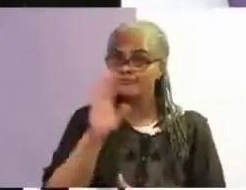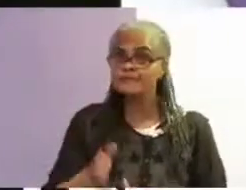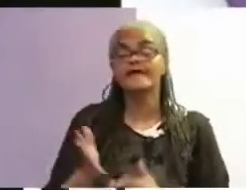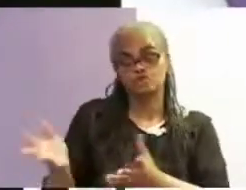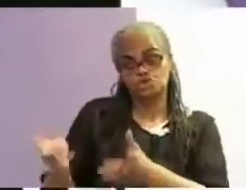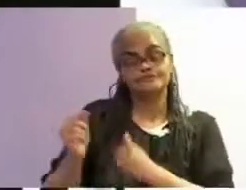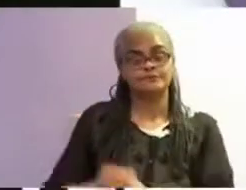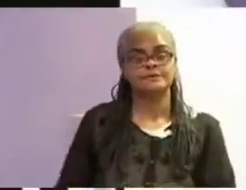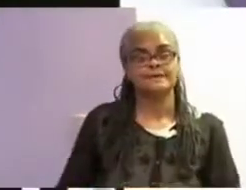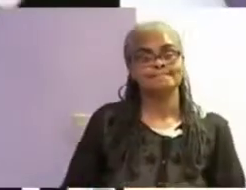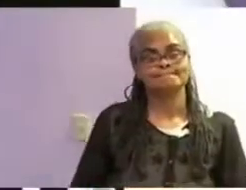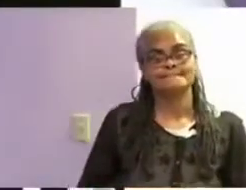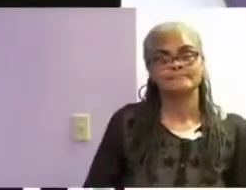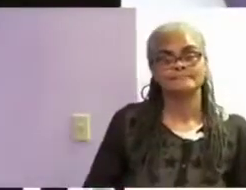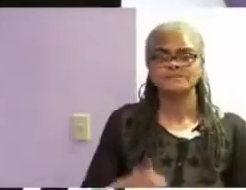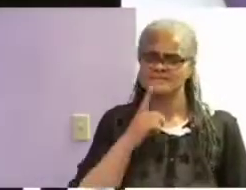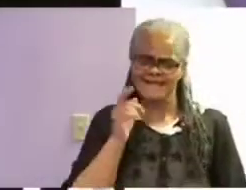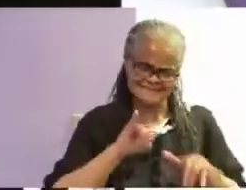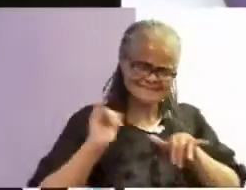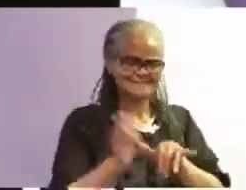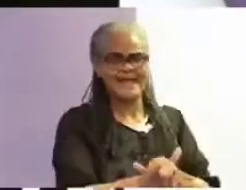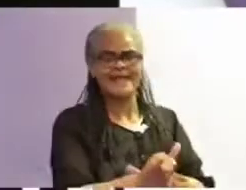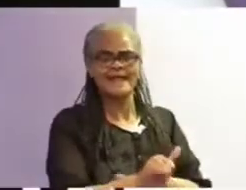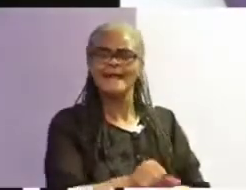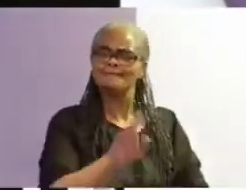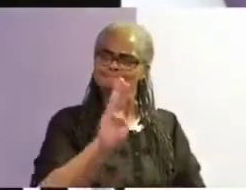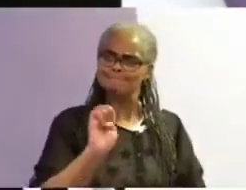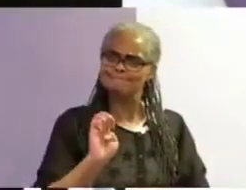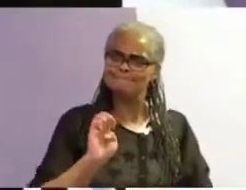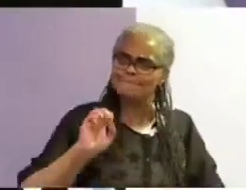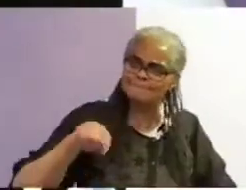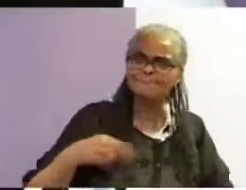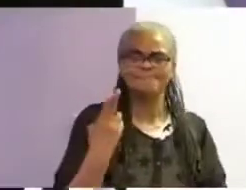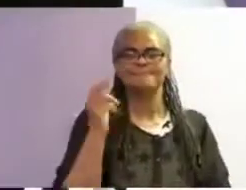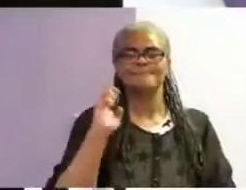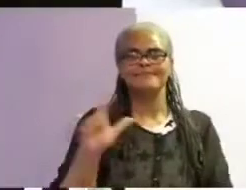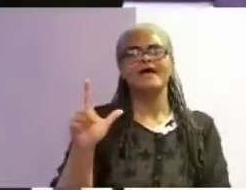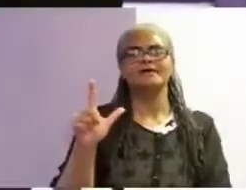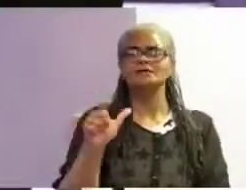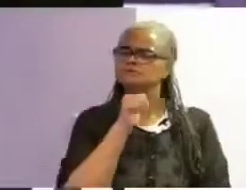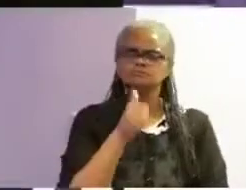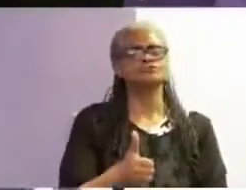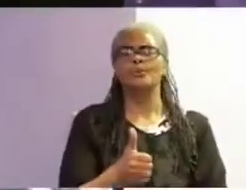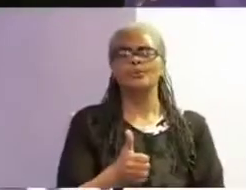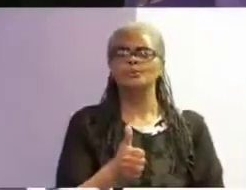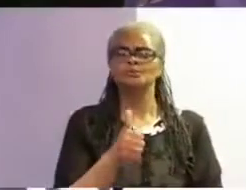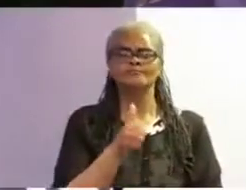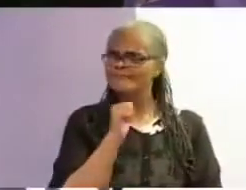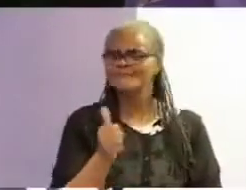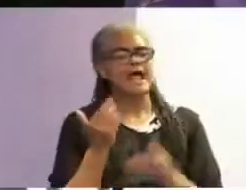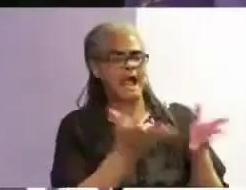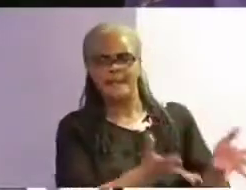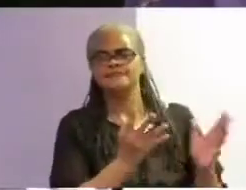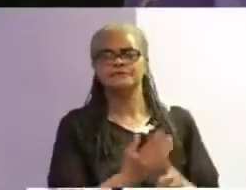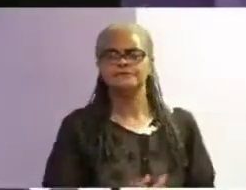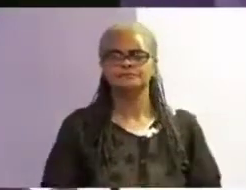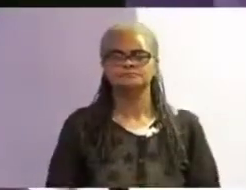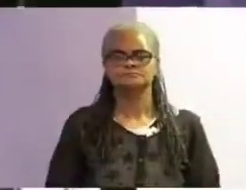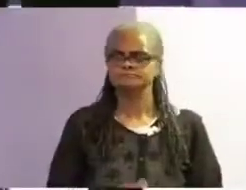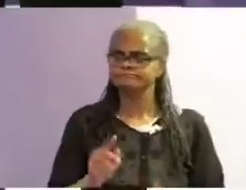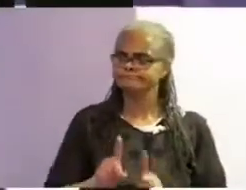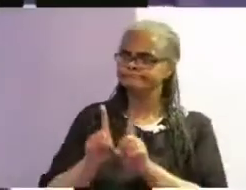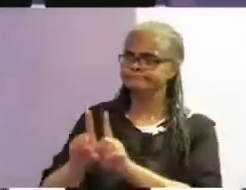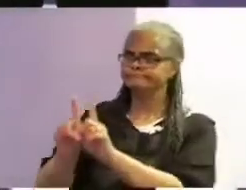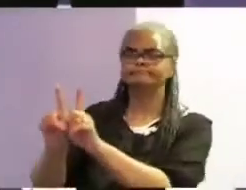Bethel. He said, stay here. He said, no, I'm not going to leave you. He took him down